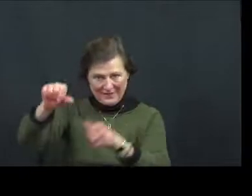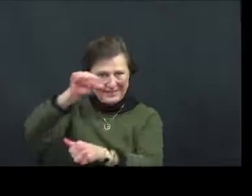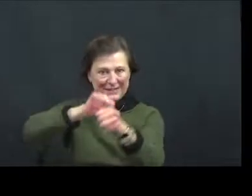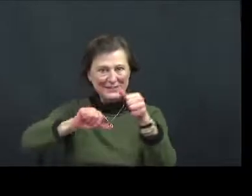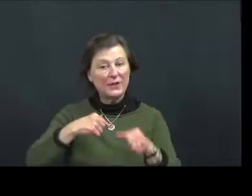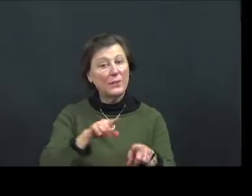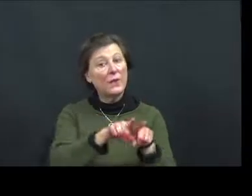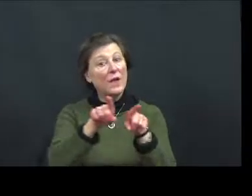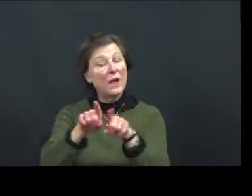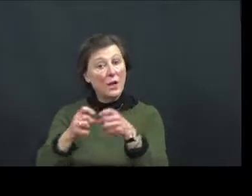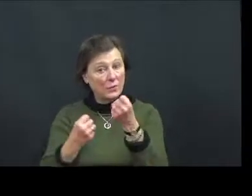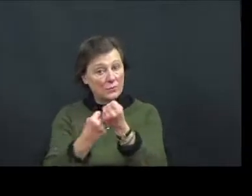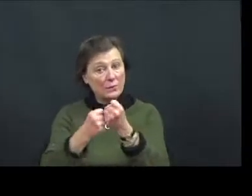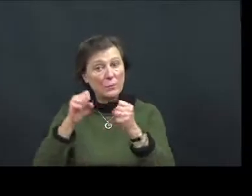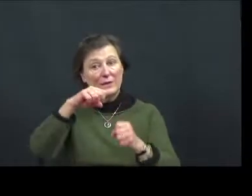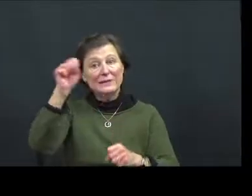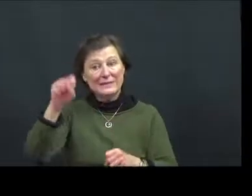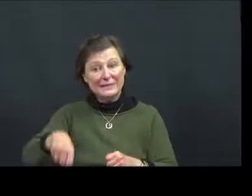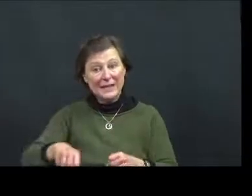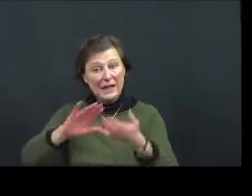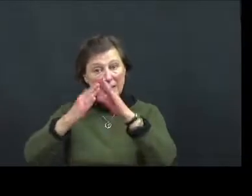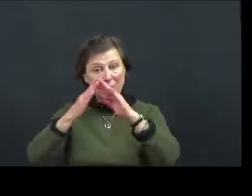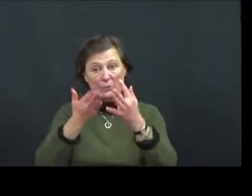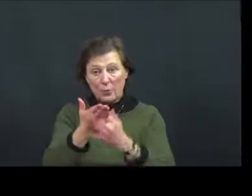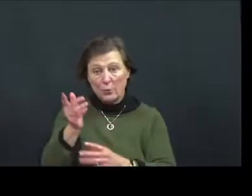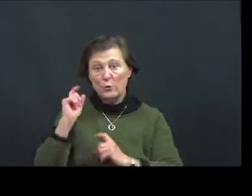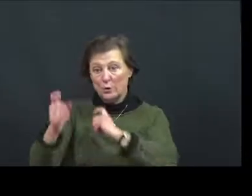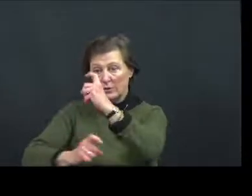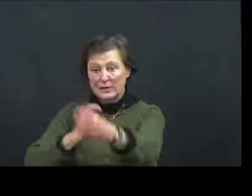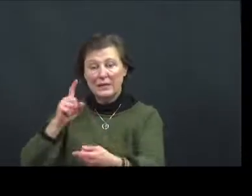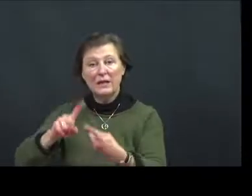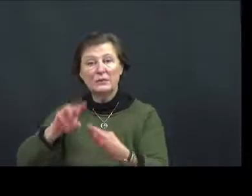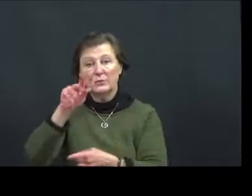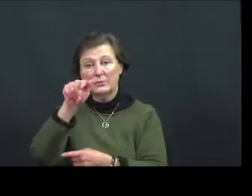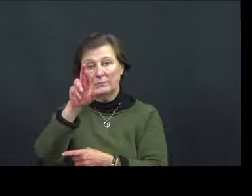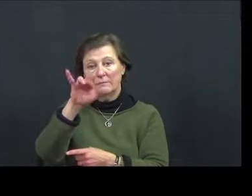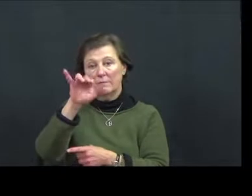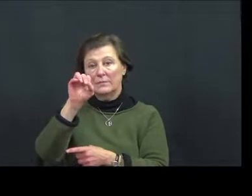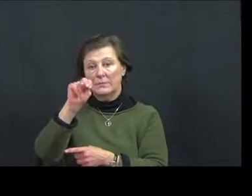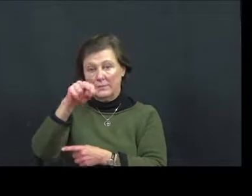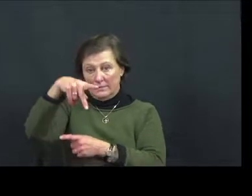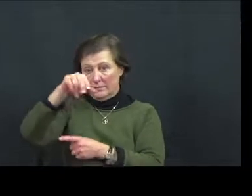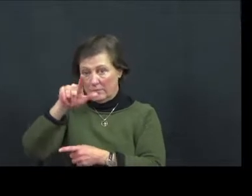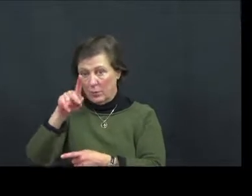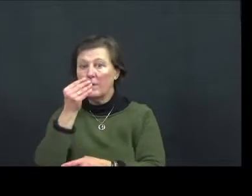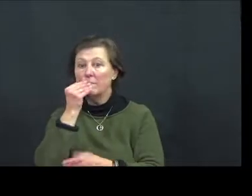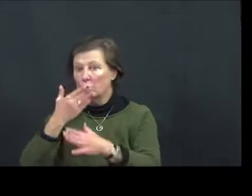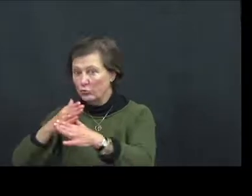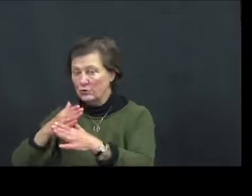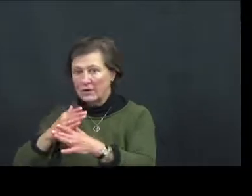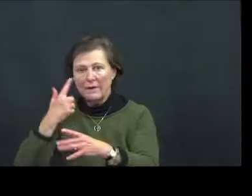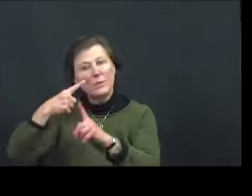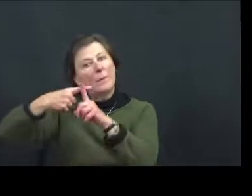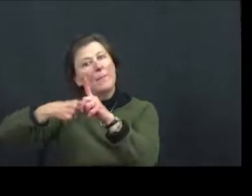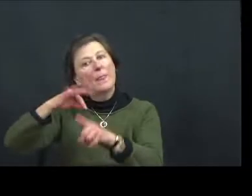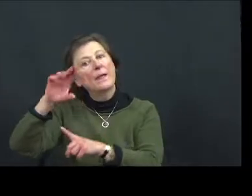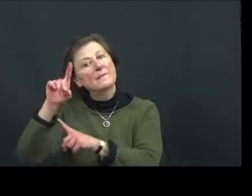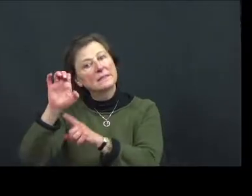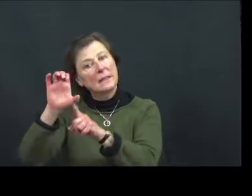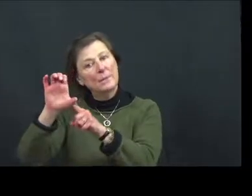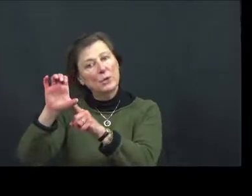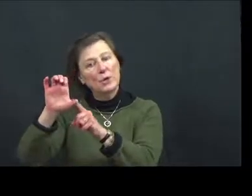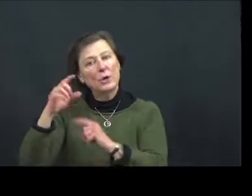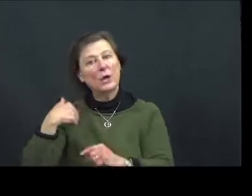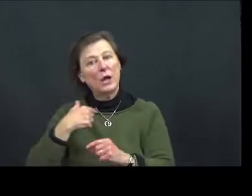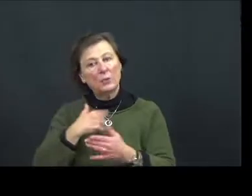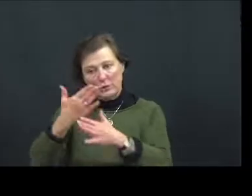also support the Salem community through donations to the Marion Polk Food Share. For the month of December, we are sharing